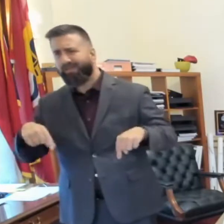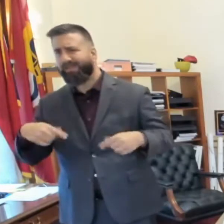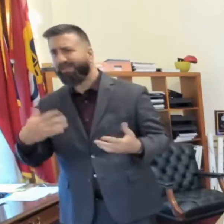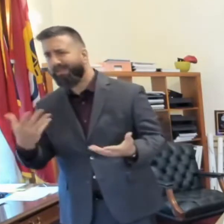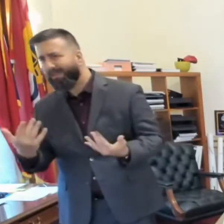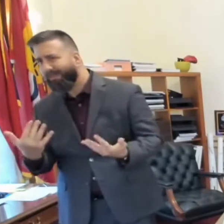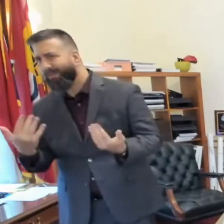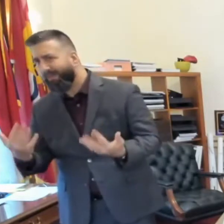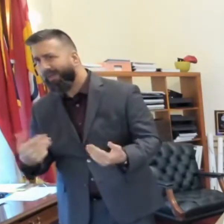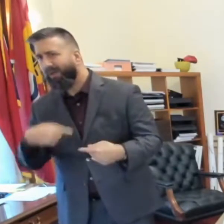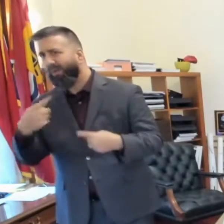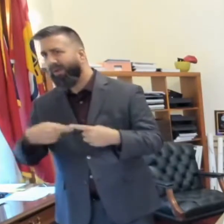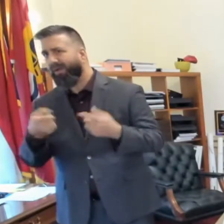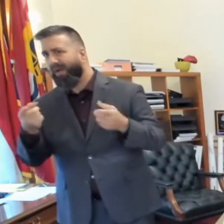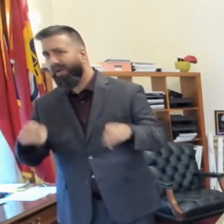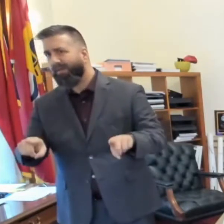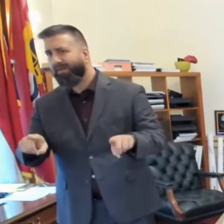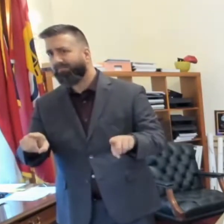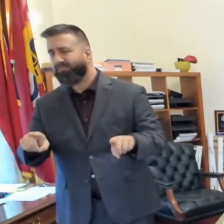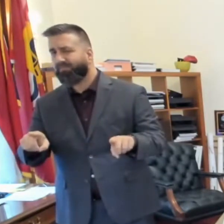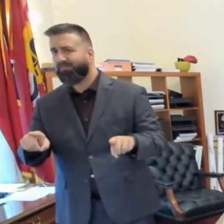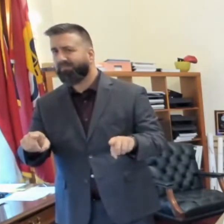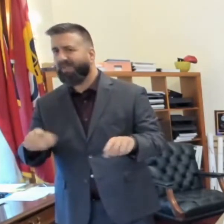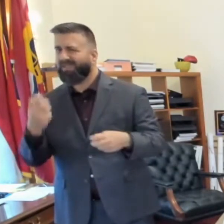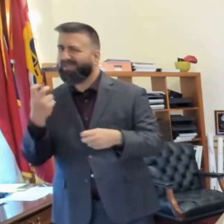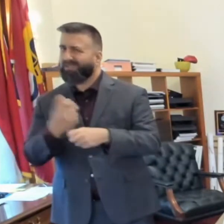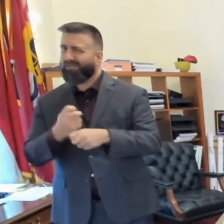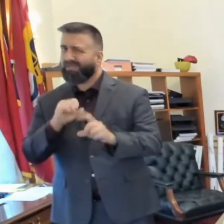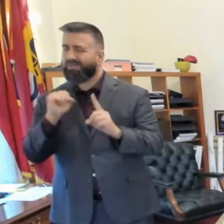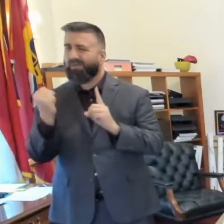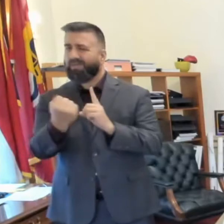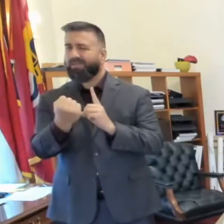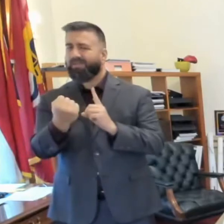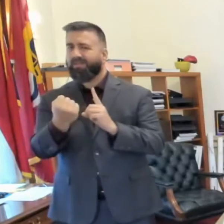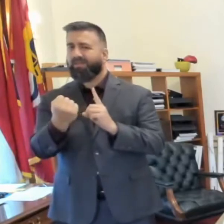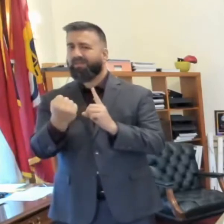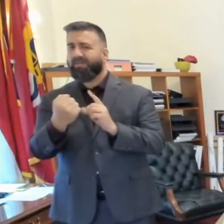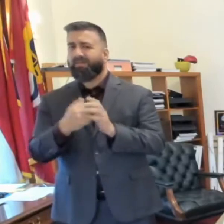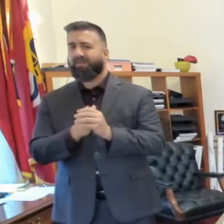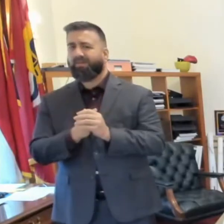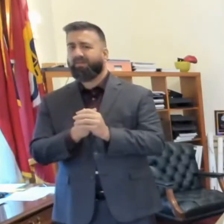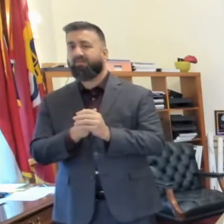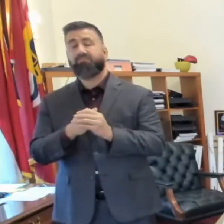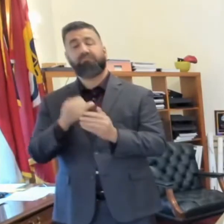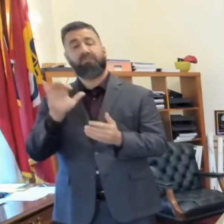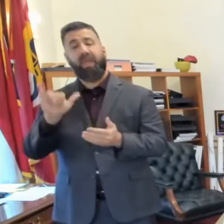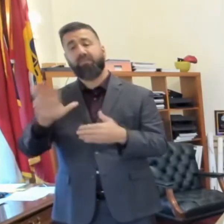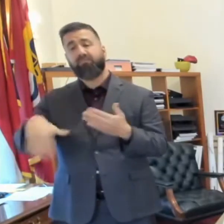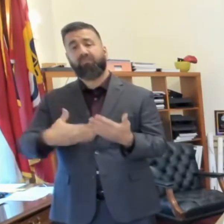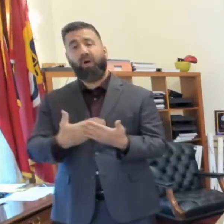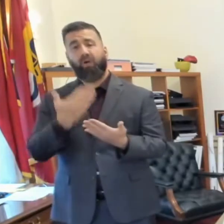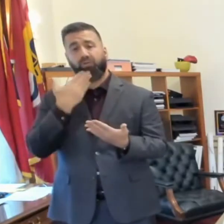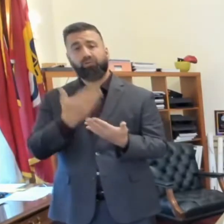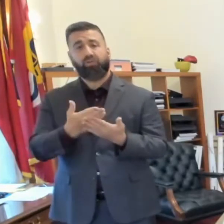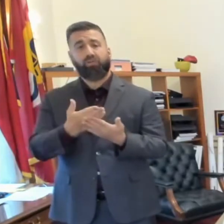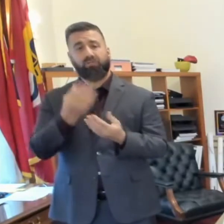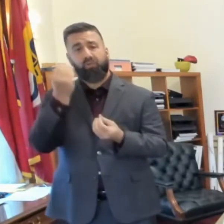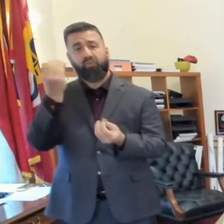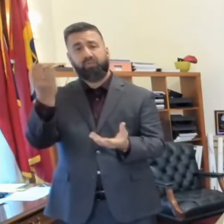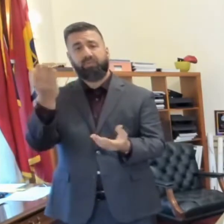is a real logistical situation there. But I think that was all good news,